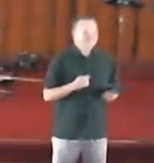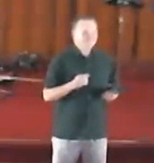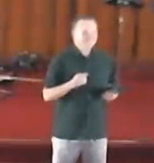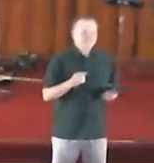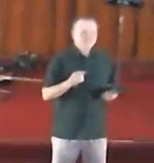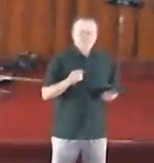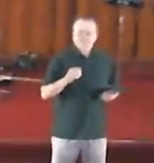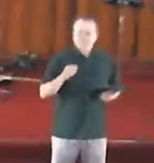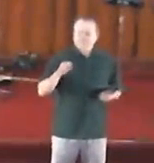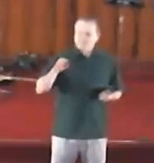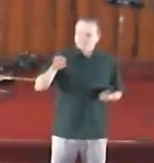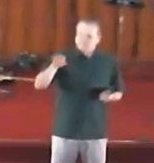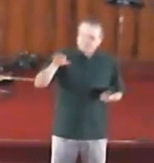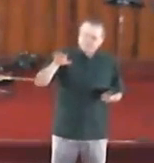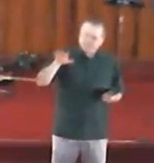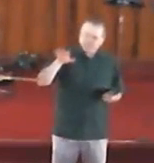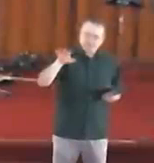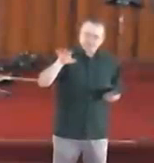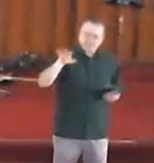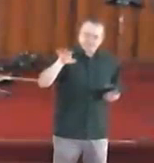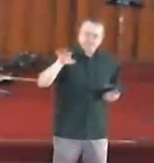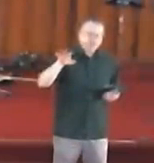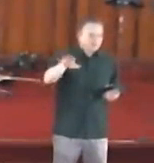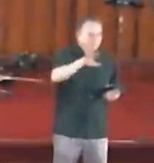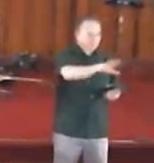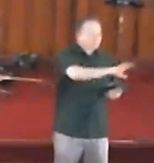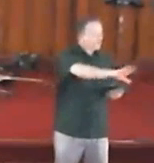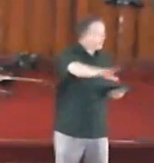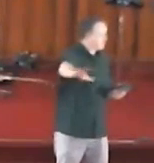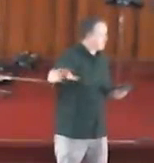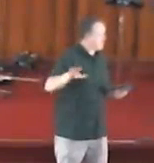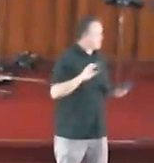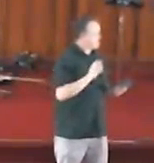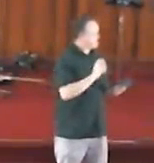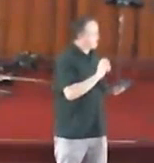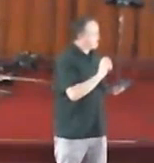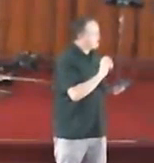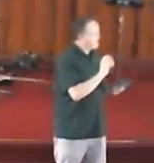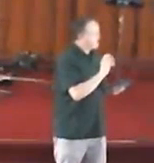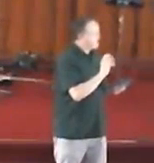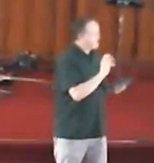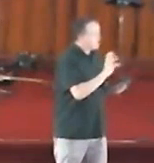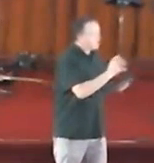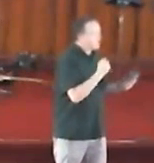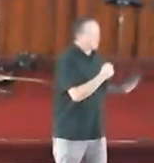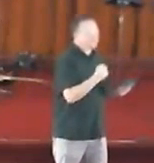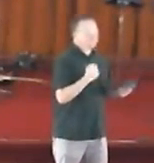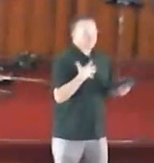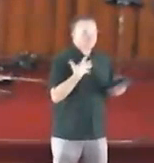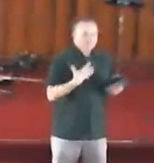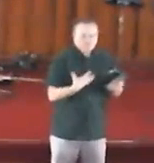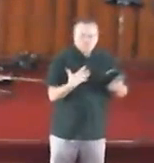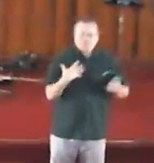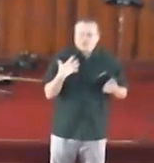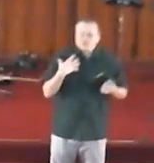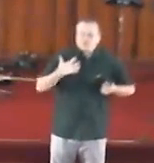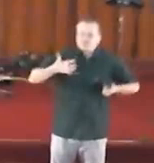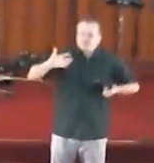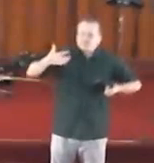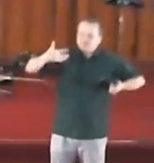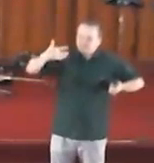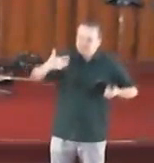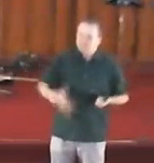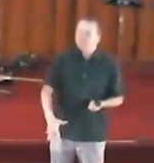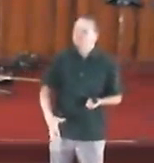rebellious towards God. Y yo sé que ahí es la lucha que todos tenemos con la carne, que tenemos con